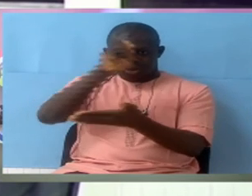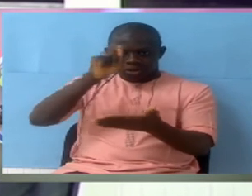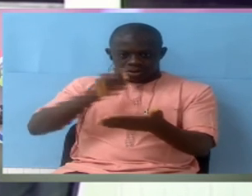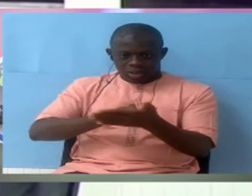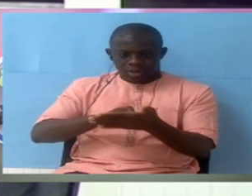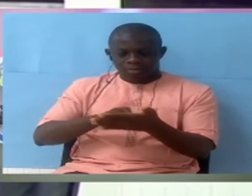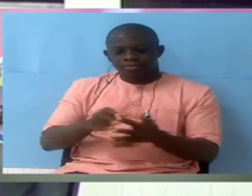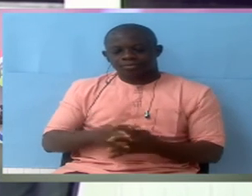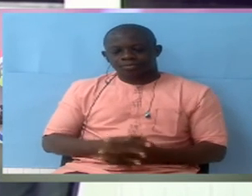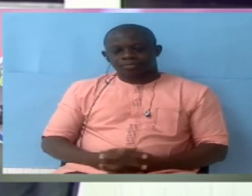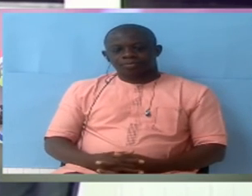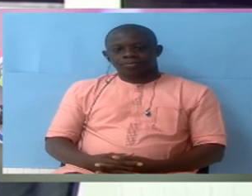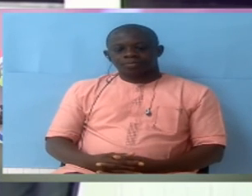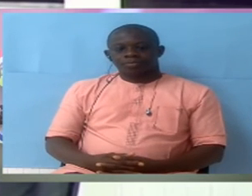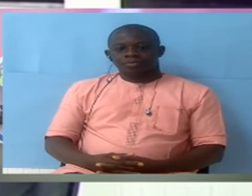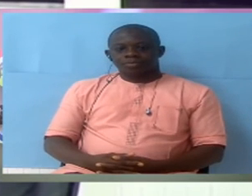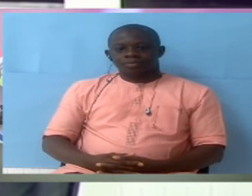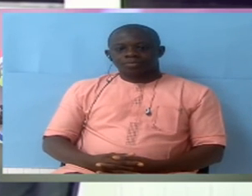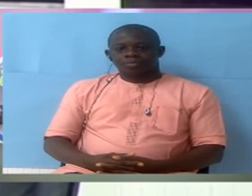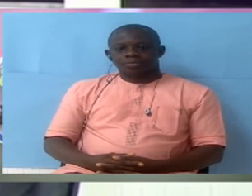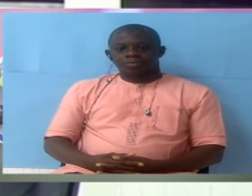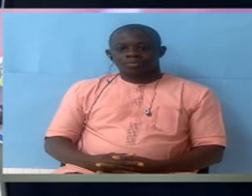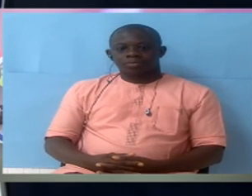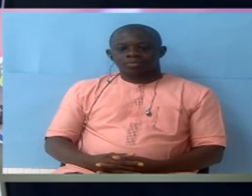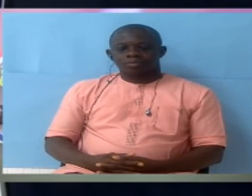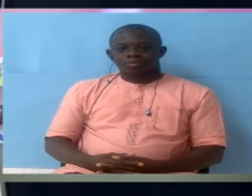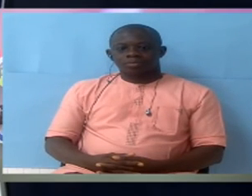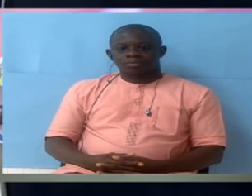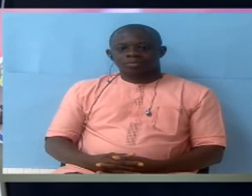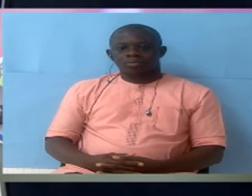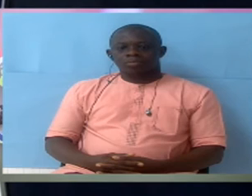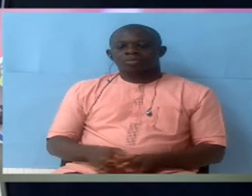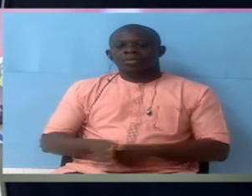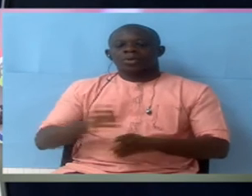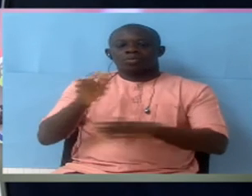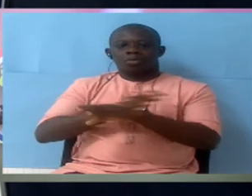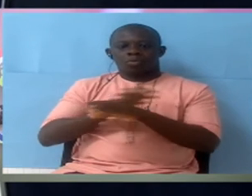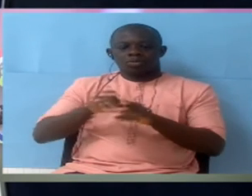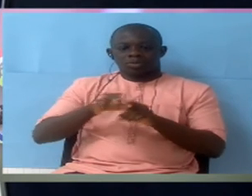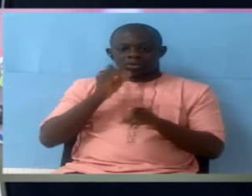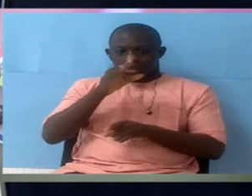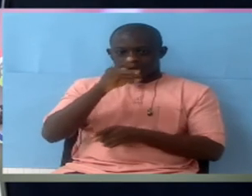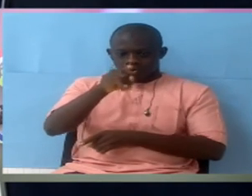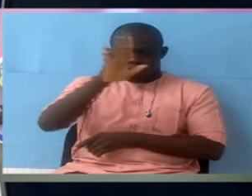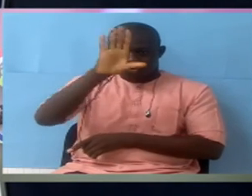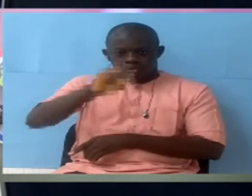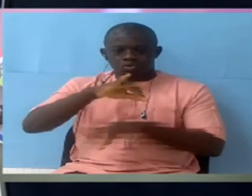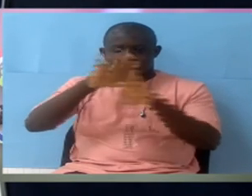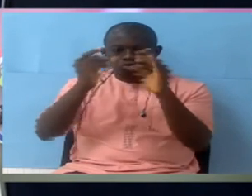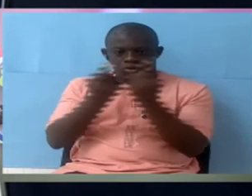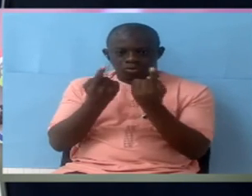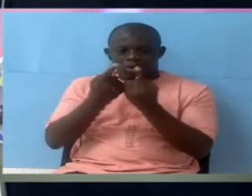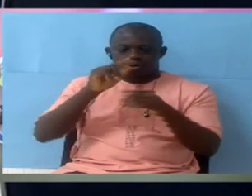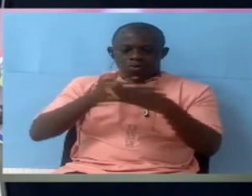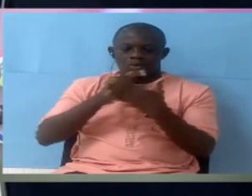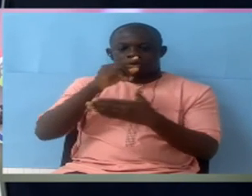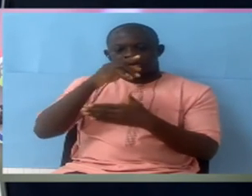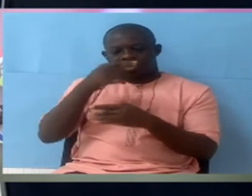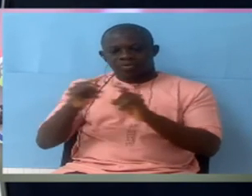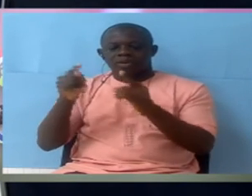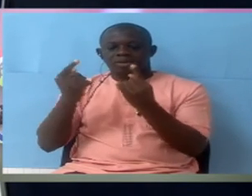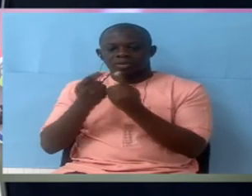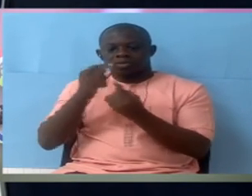pour nga jangat ko sign. Did they at that point charge you with any offense? Ndax waxtu bobu tumal nañ